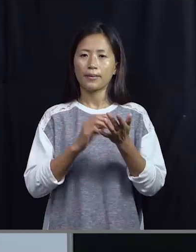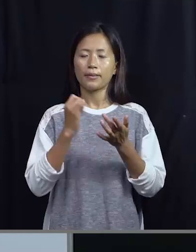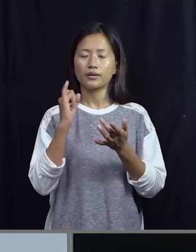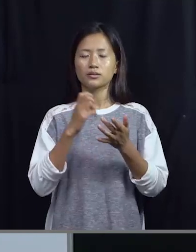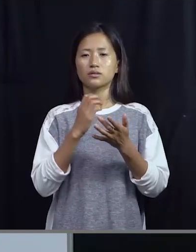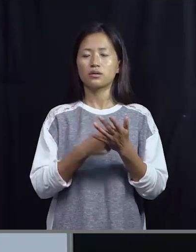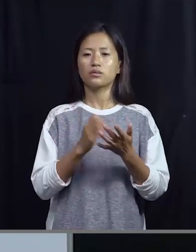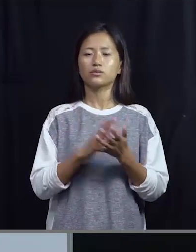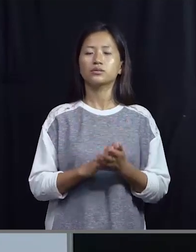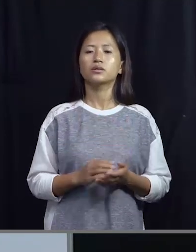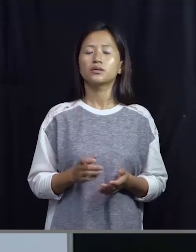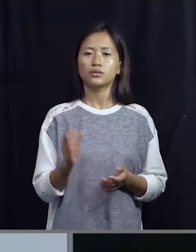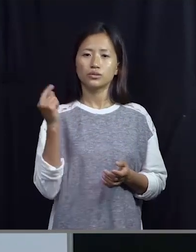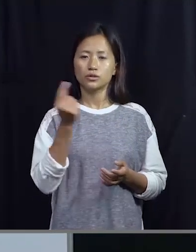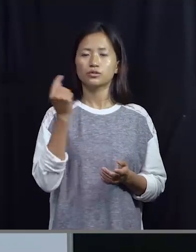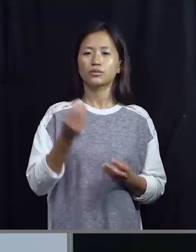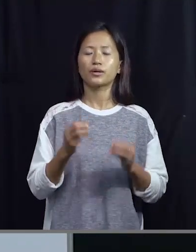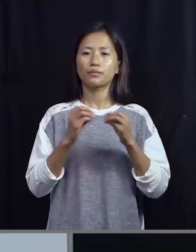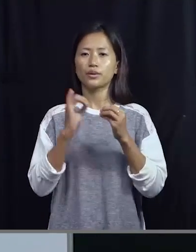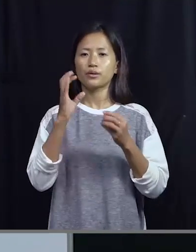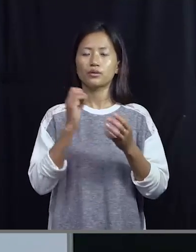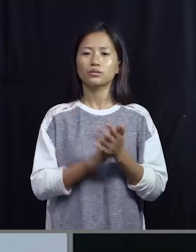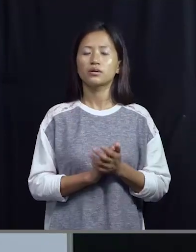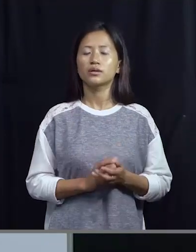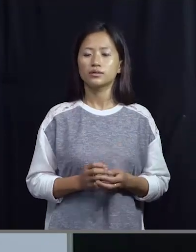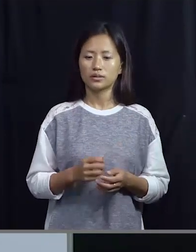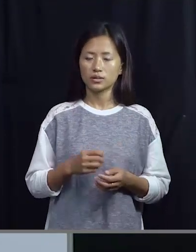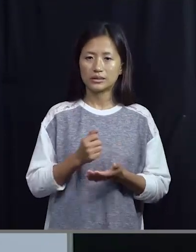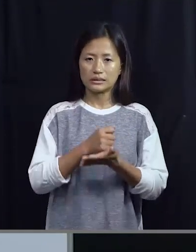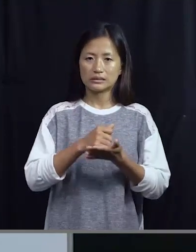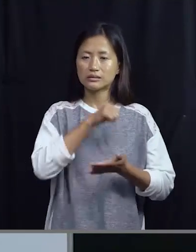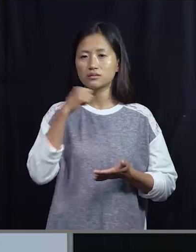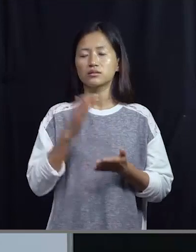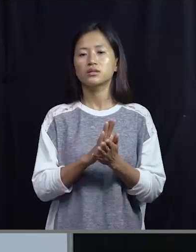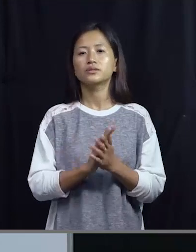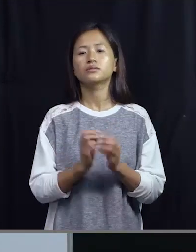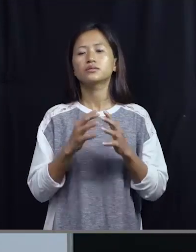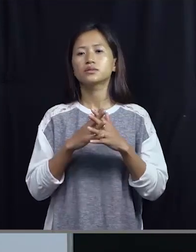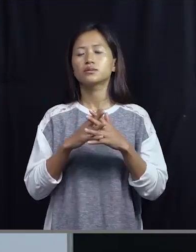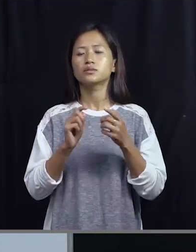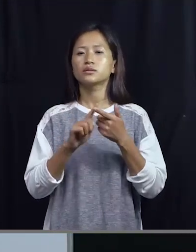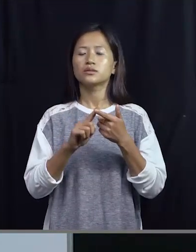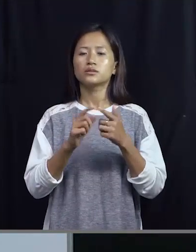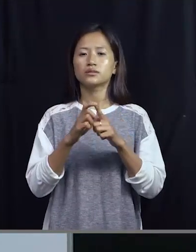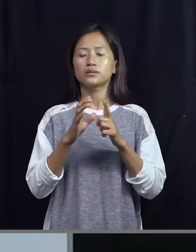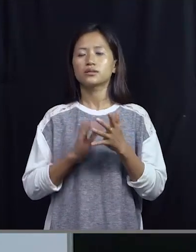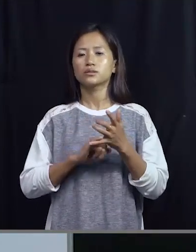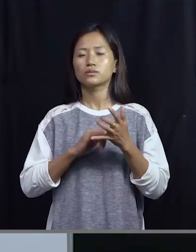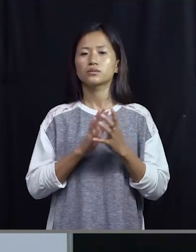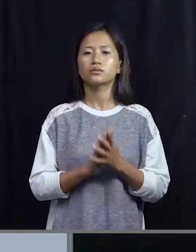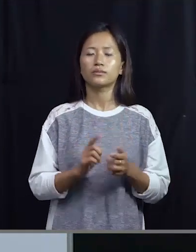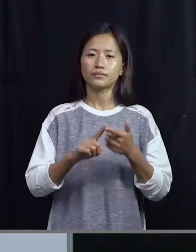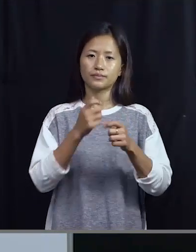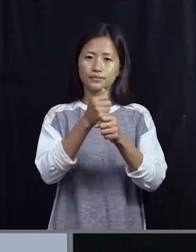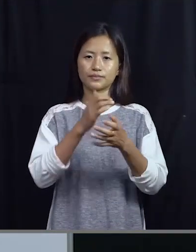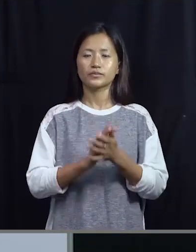as a bioherbicide, means for killing weeds, remember that, okay? So, well, some of the common examples are a